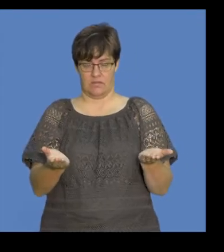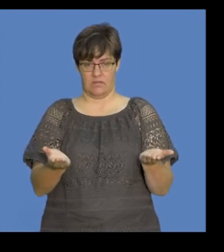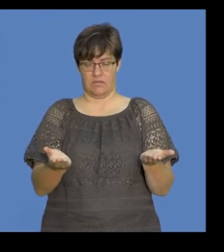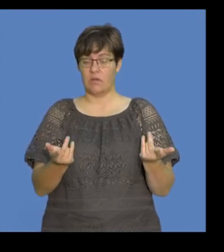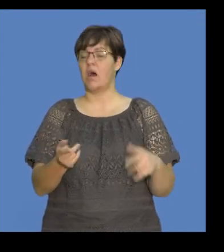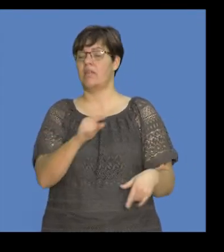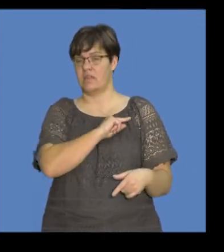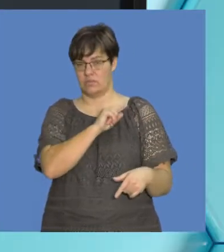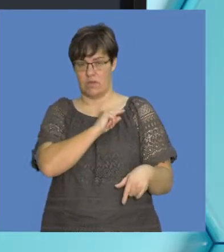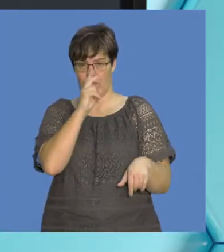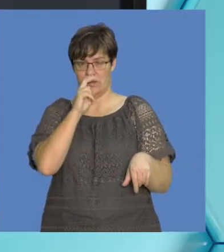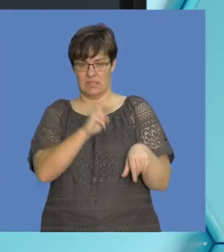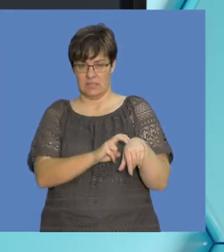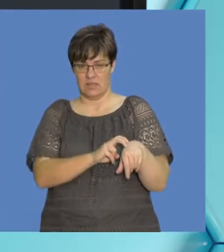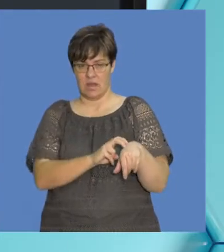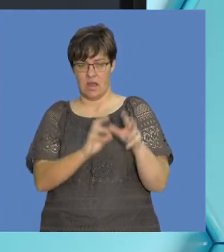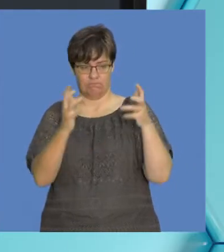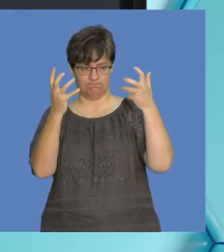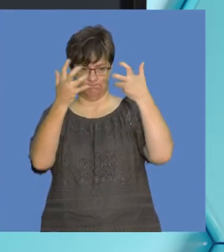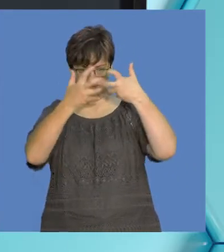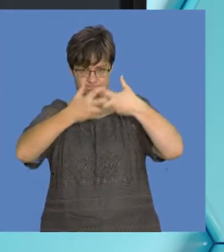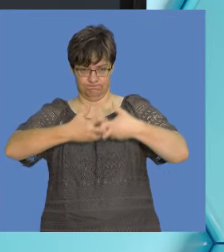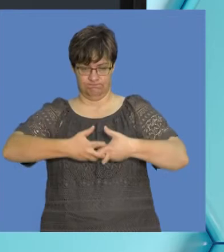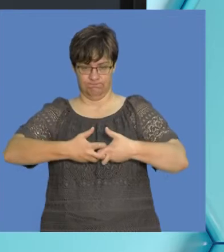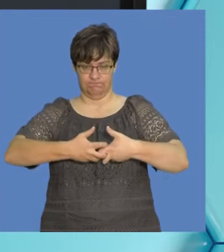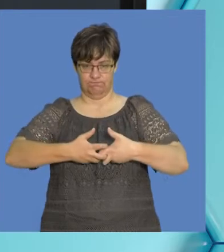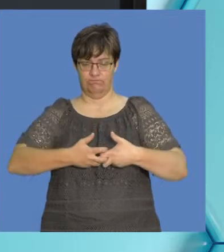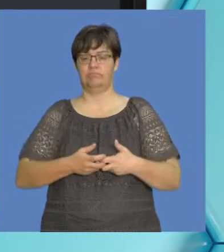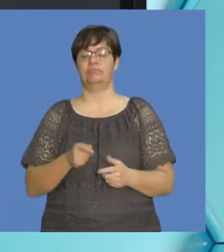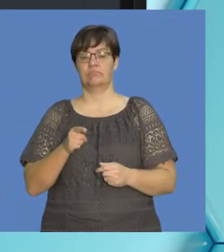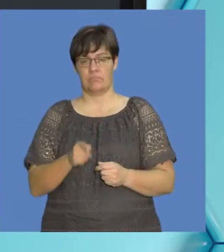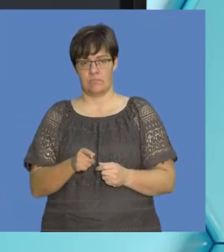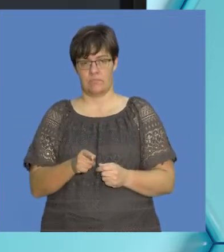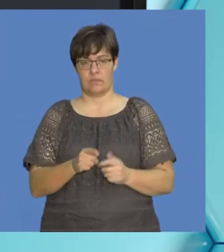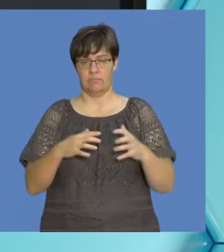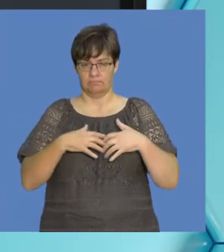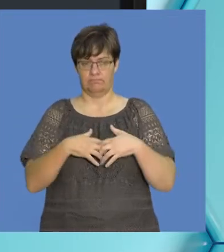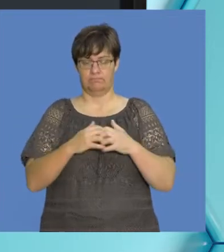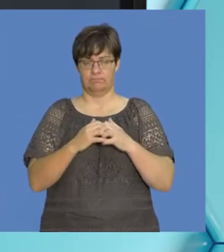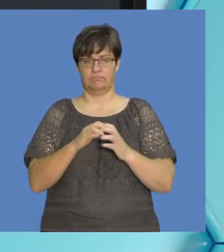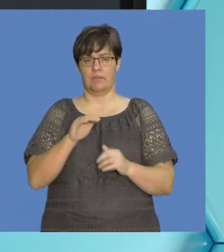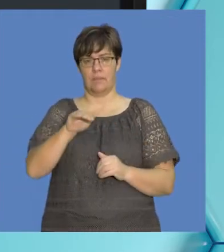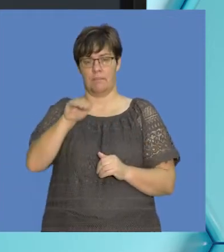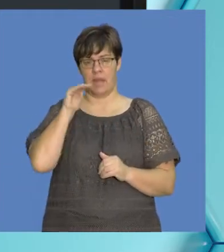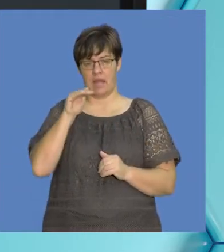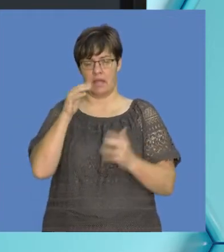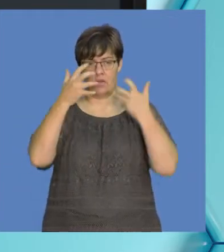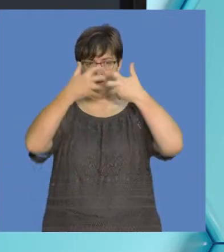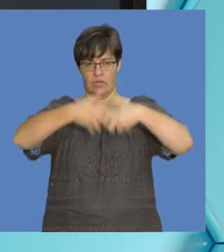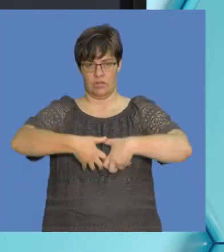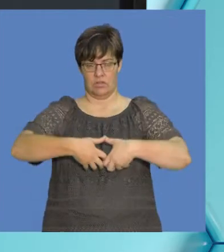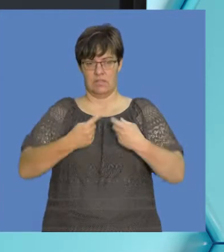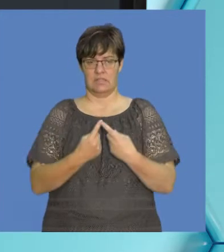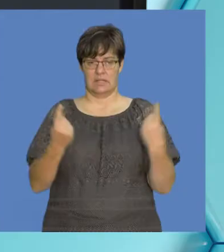it necessary to reconcile the two, and therefore we draw up a bank